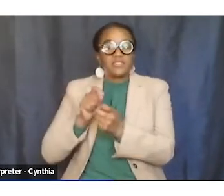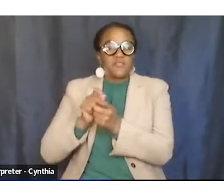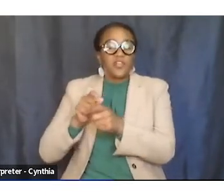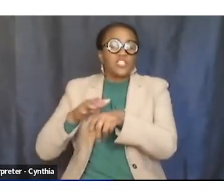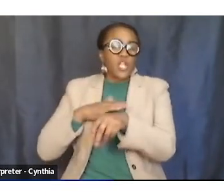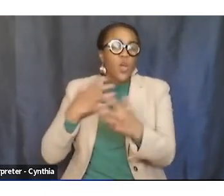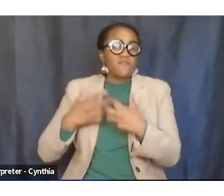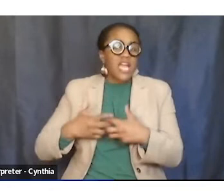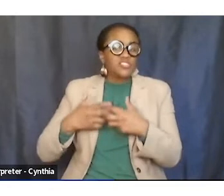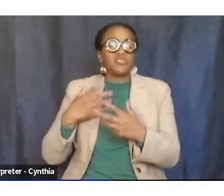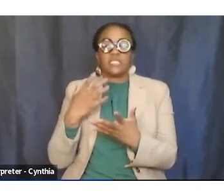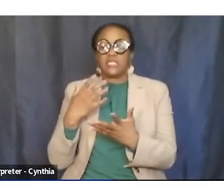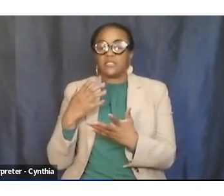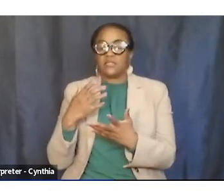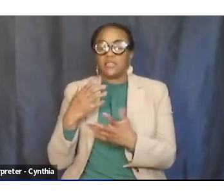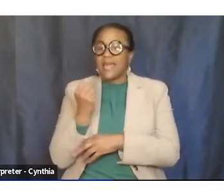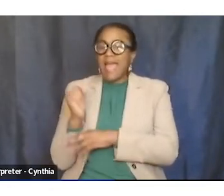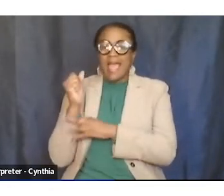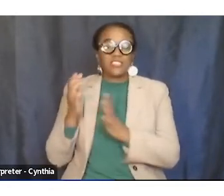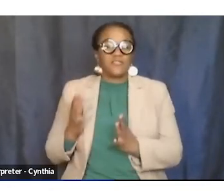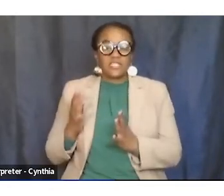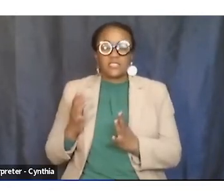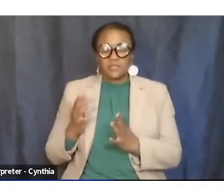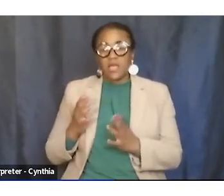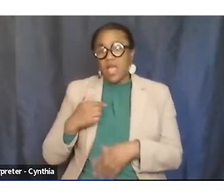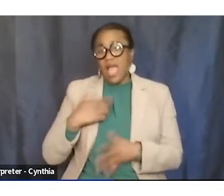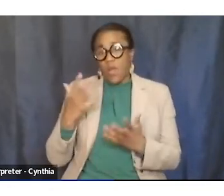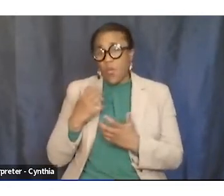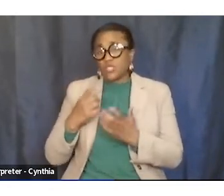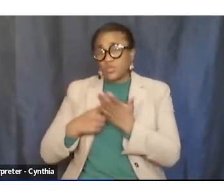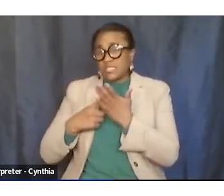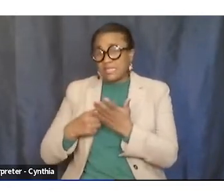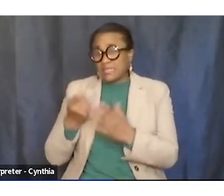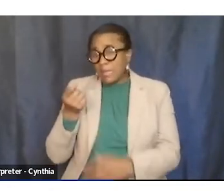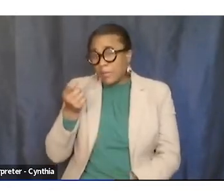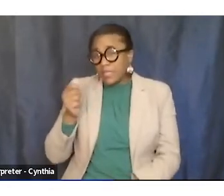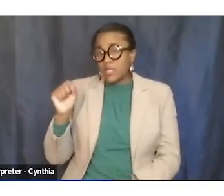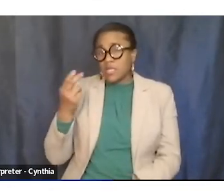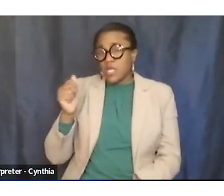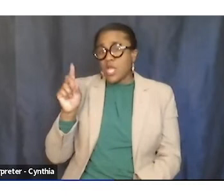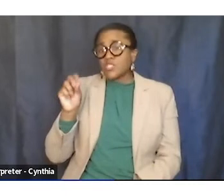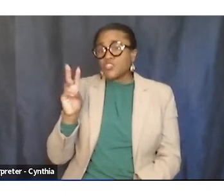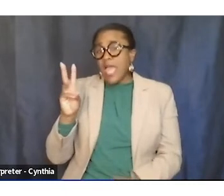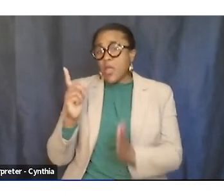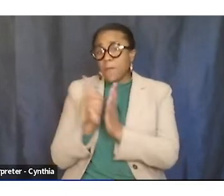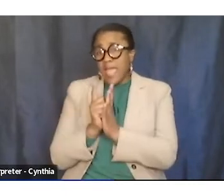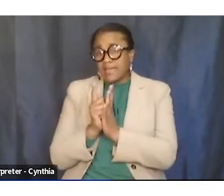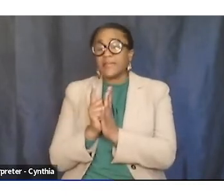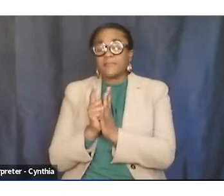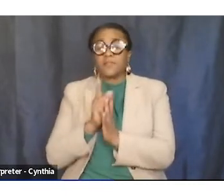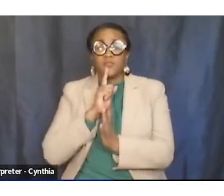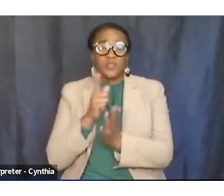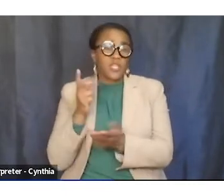factory. I think that activists at large, and I want to talk about shadow banning real quick because it's hard to pin down.